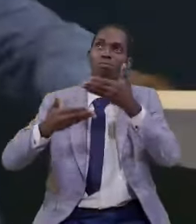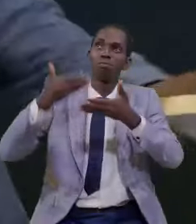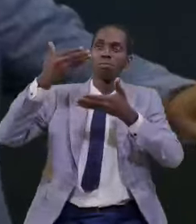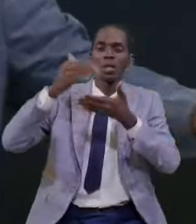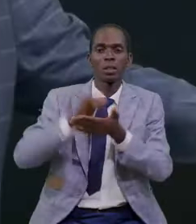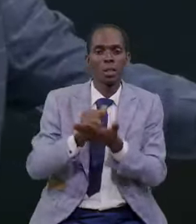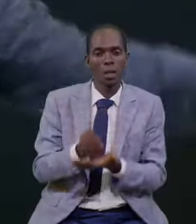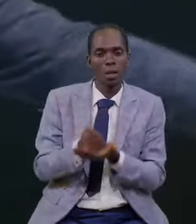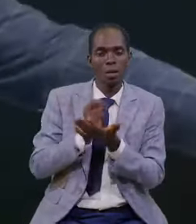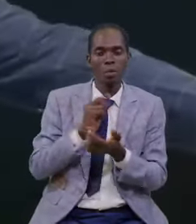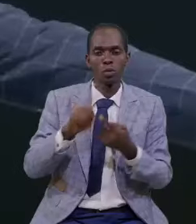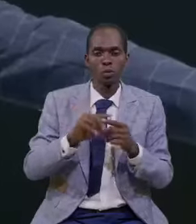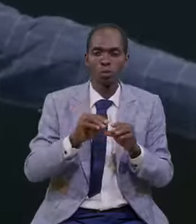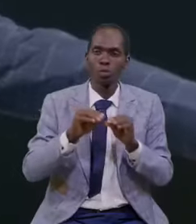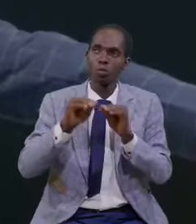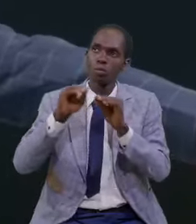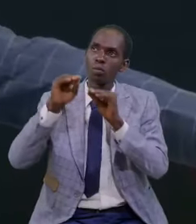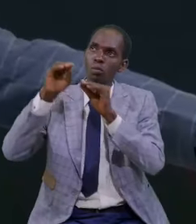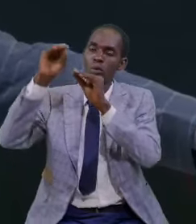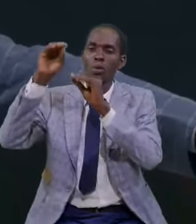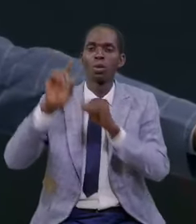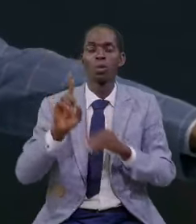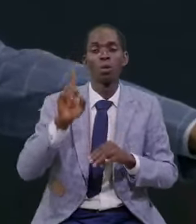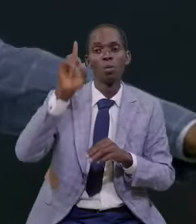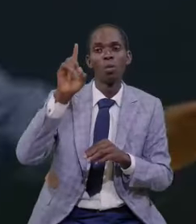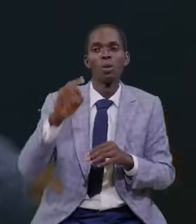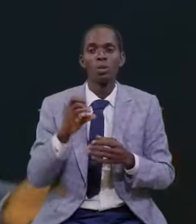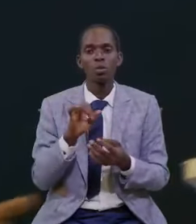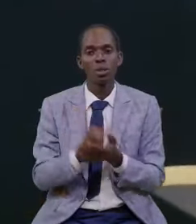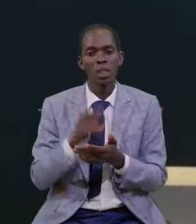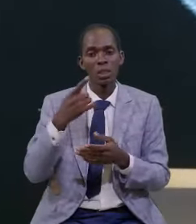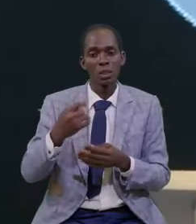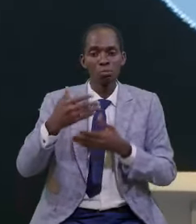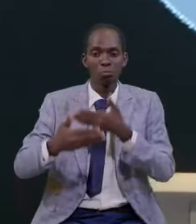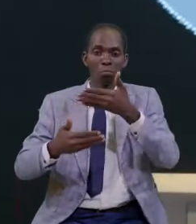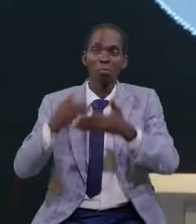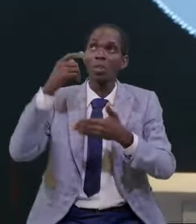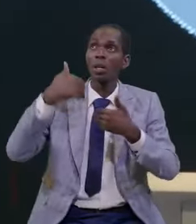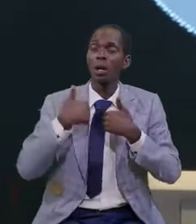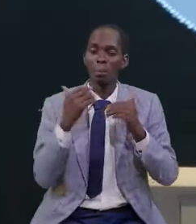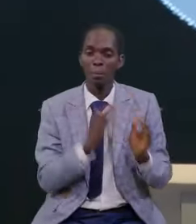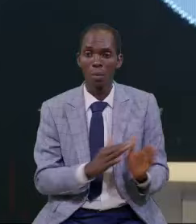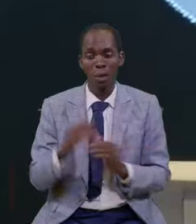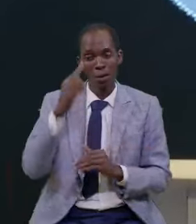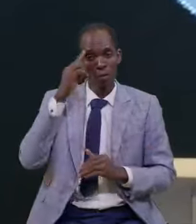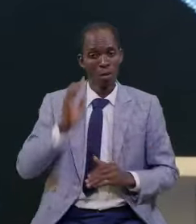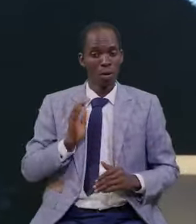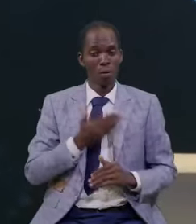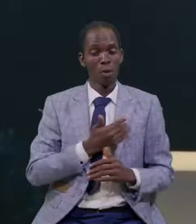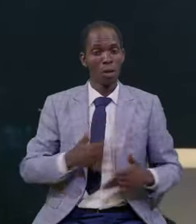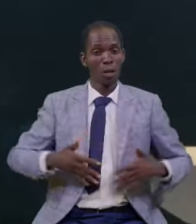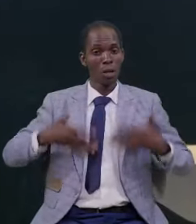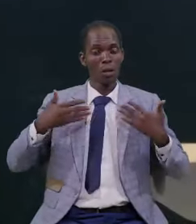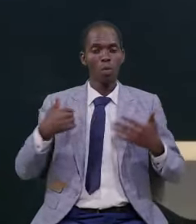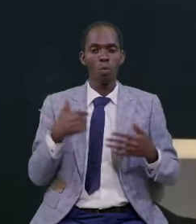marching on, so that the progress as ordained for our lives we have by the